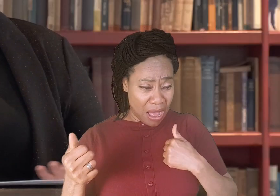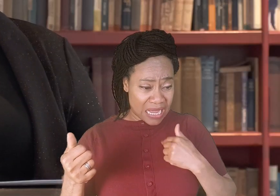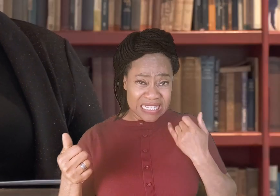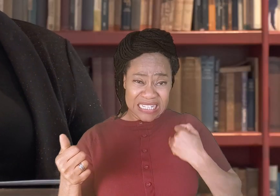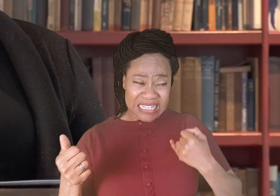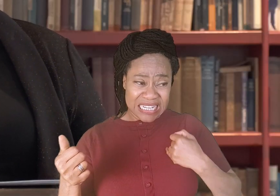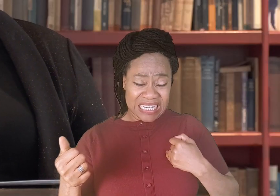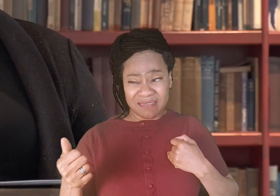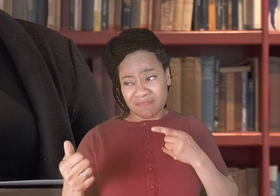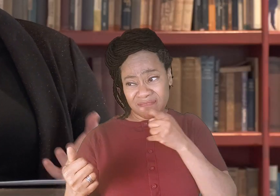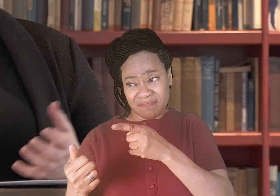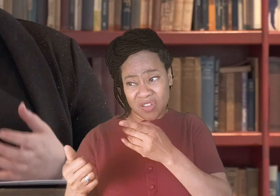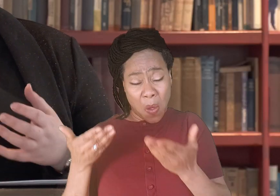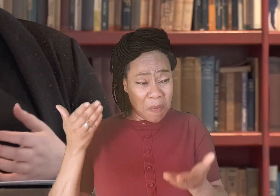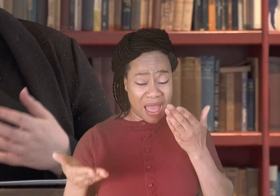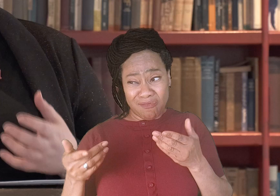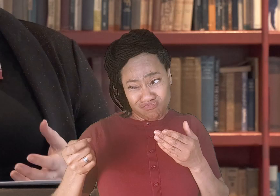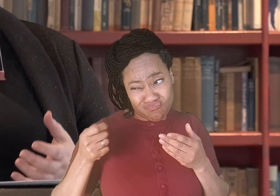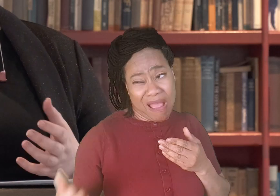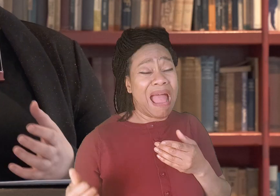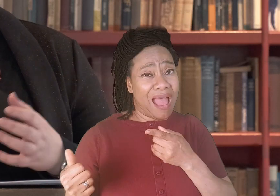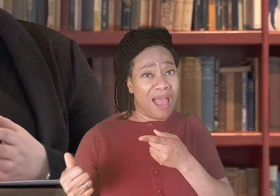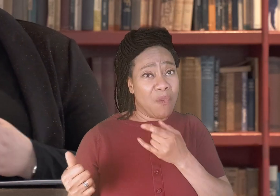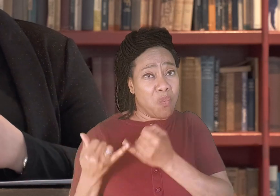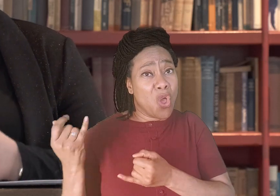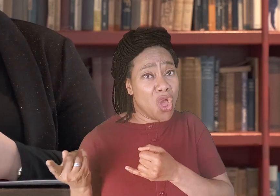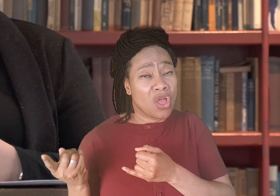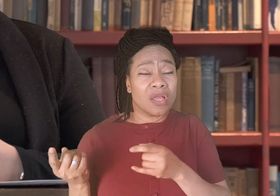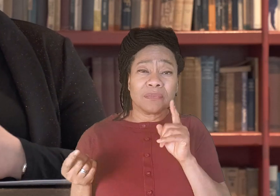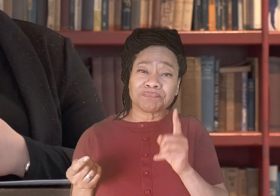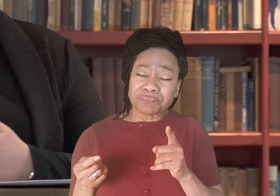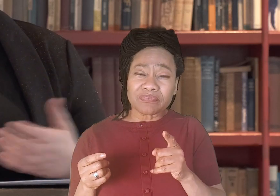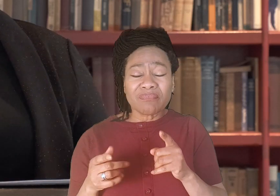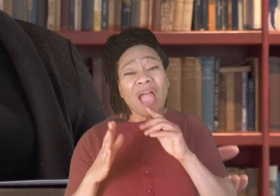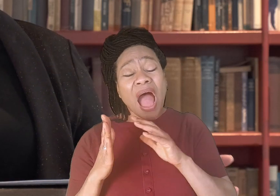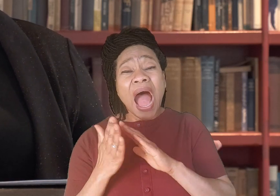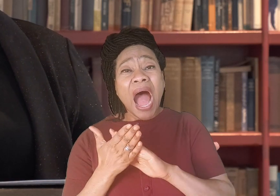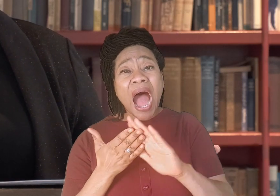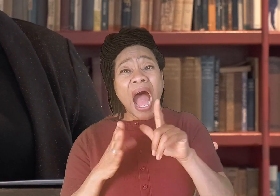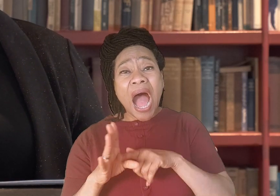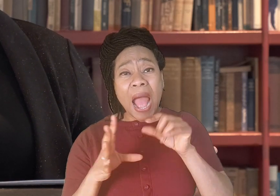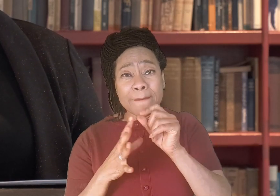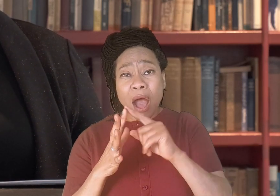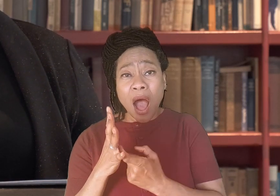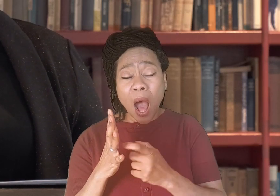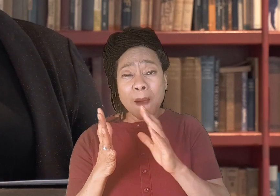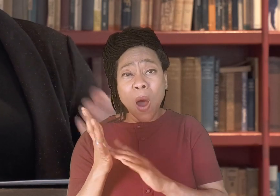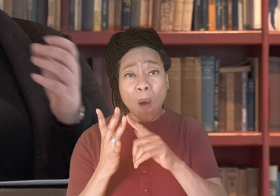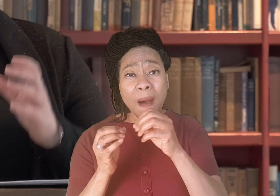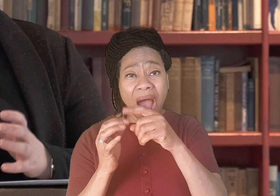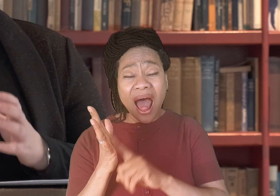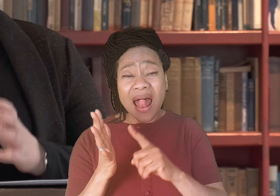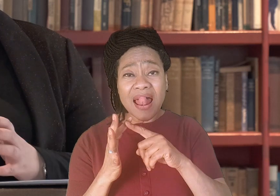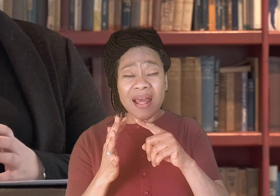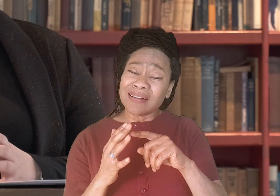There's no up-to-date information about how many people are affected by hypermobile Ehlers-Danlos because the funding just isn't there.